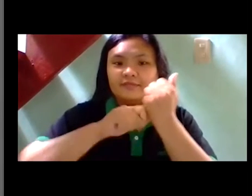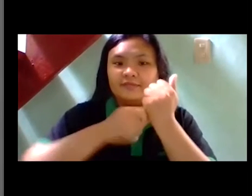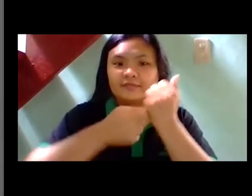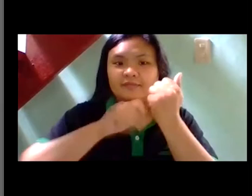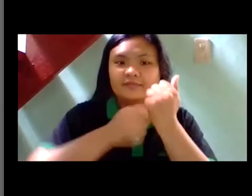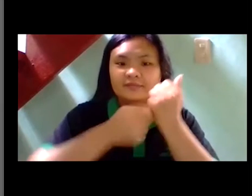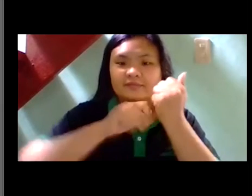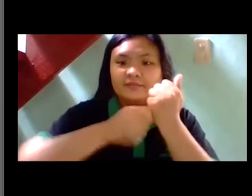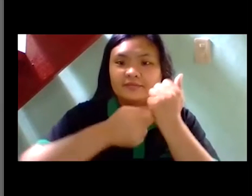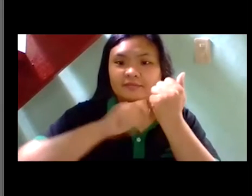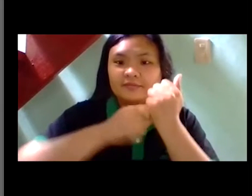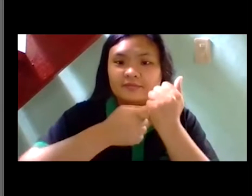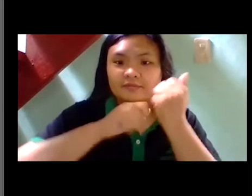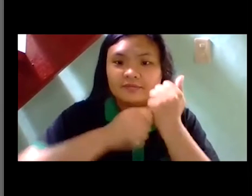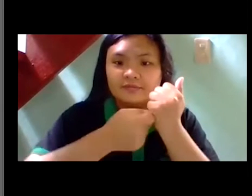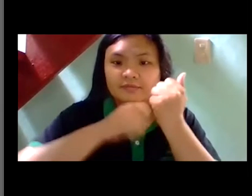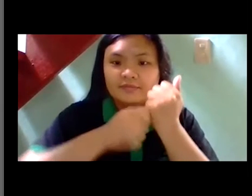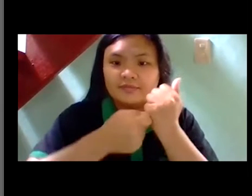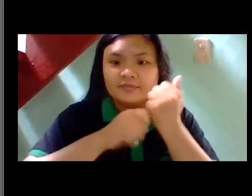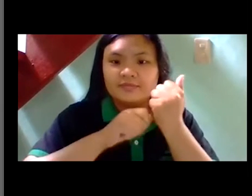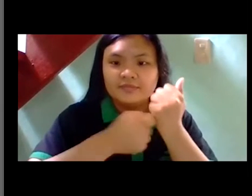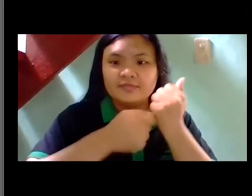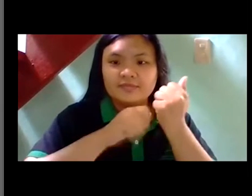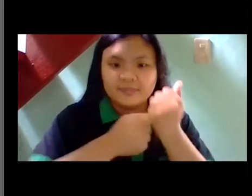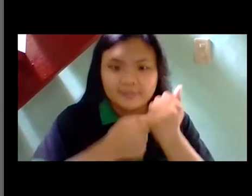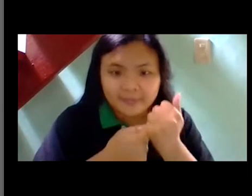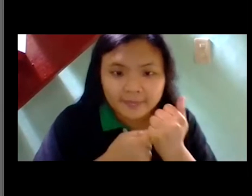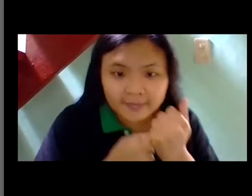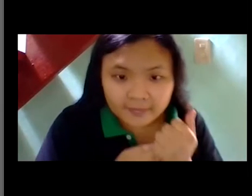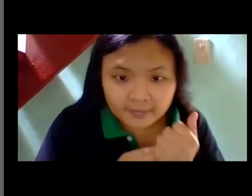So pencil sharpener. Okay. All right.